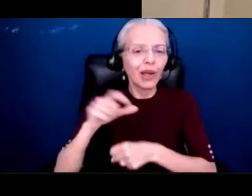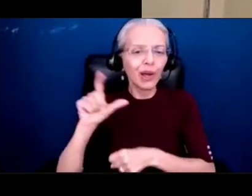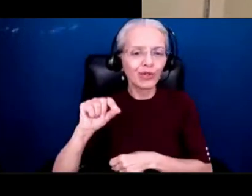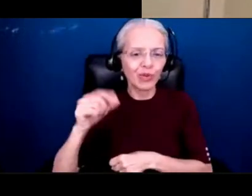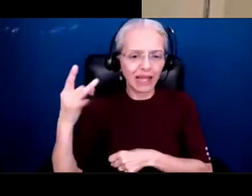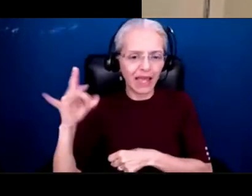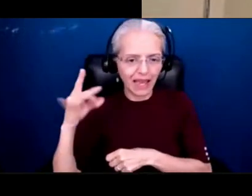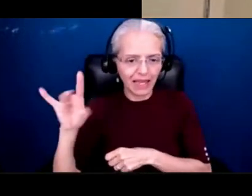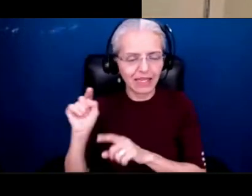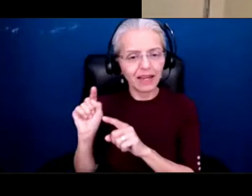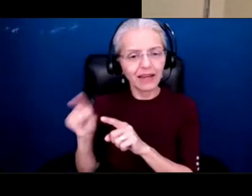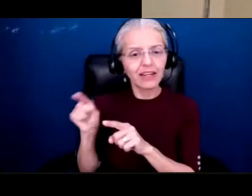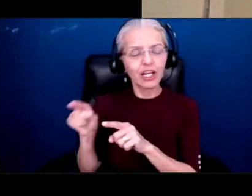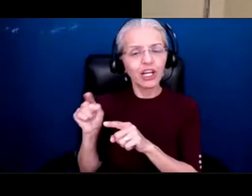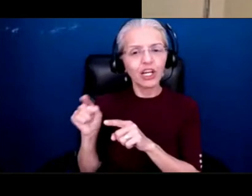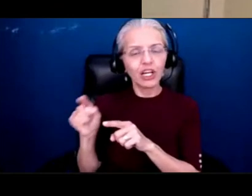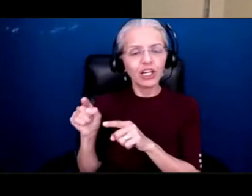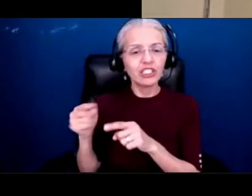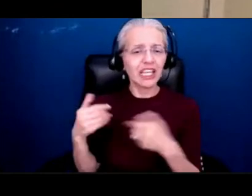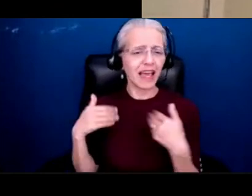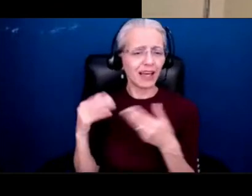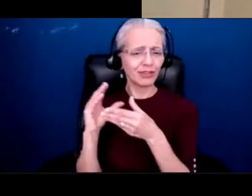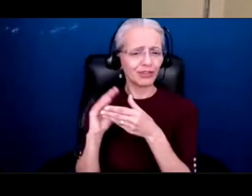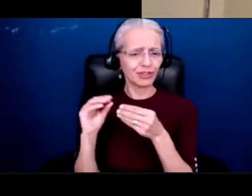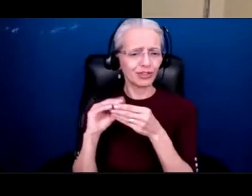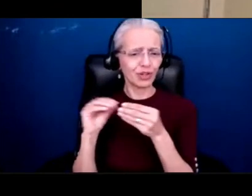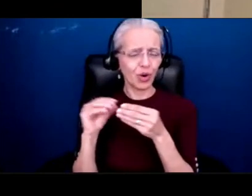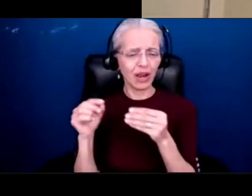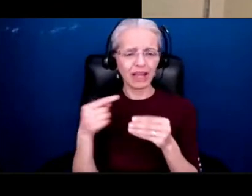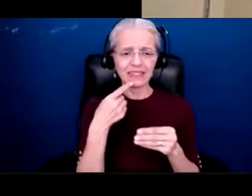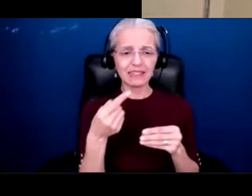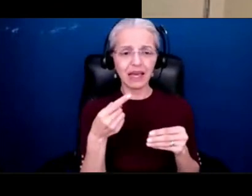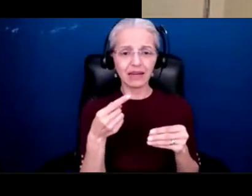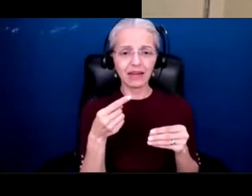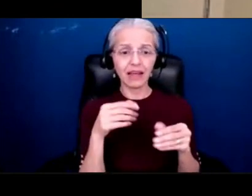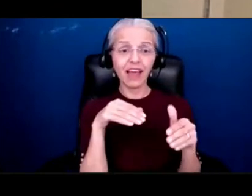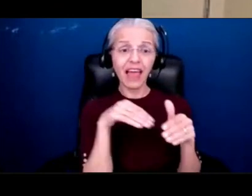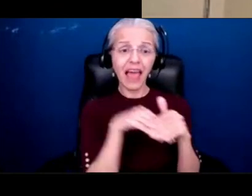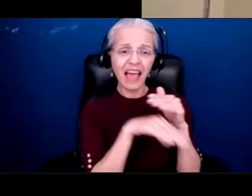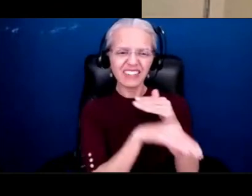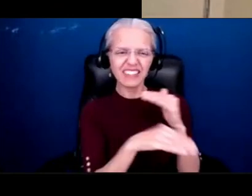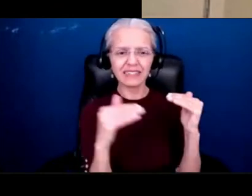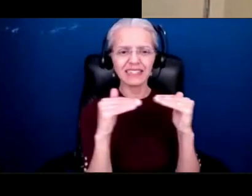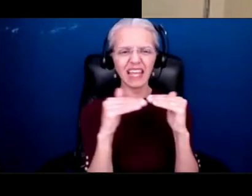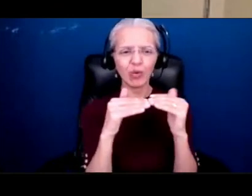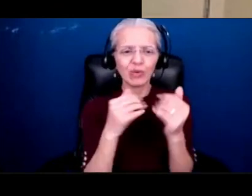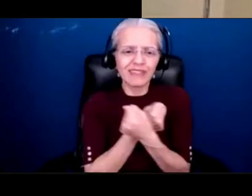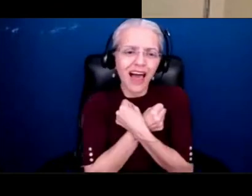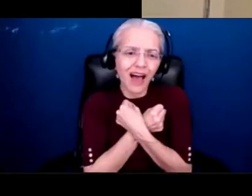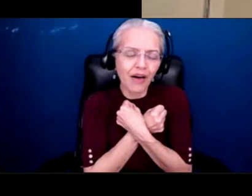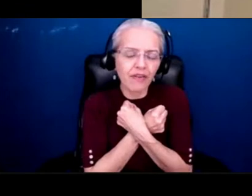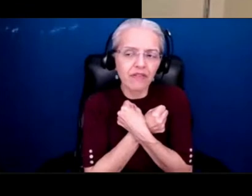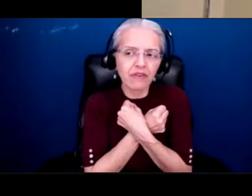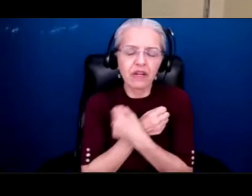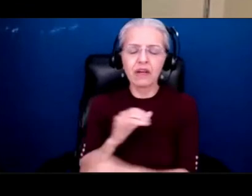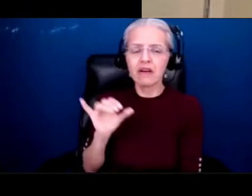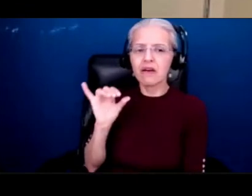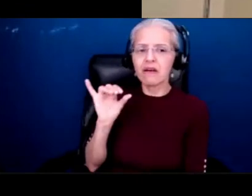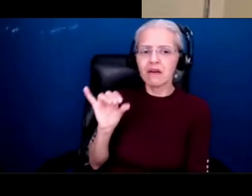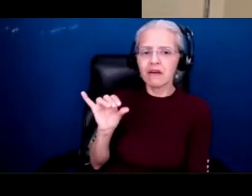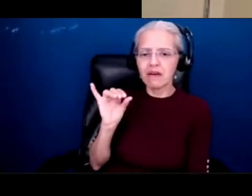2018. And she has this line that said, access is a form of love. It's like, wow, like this